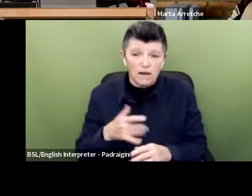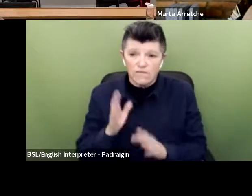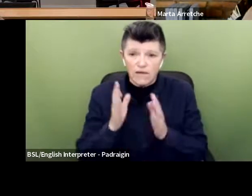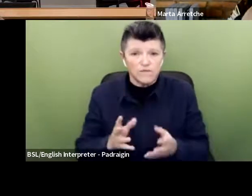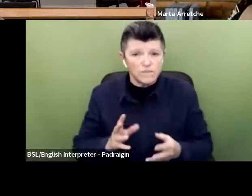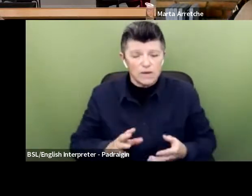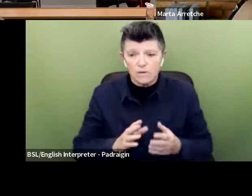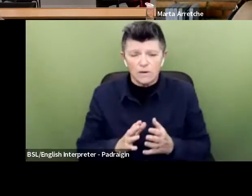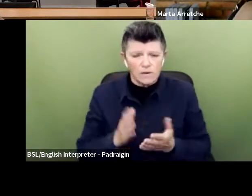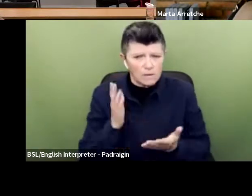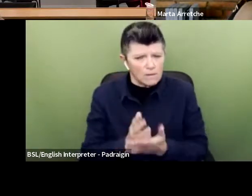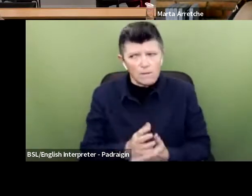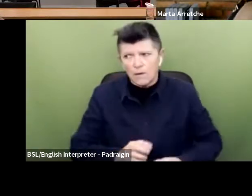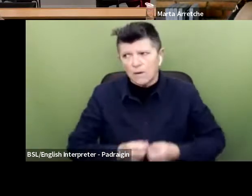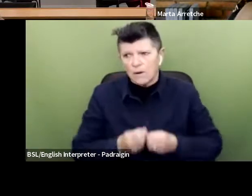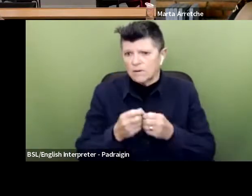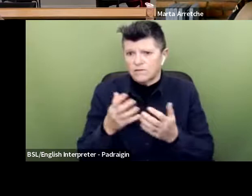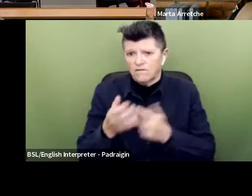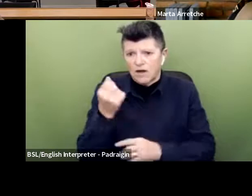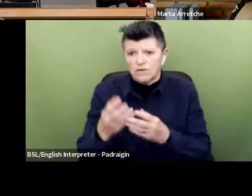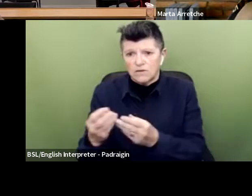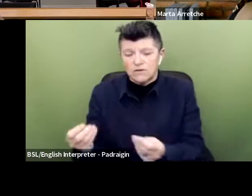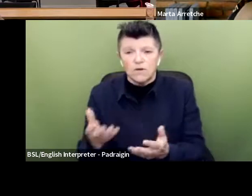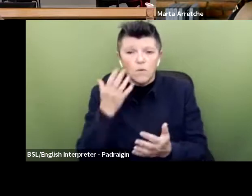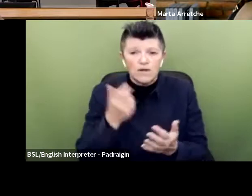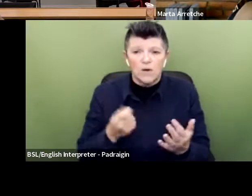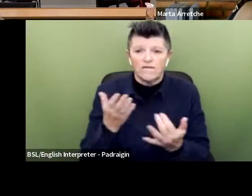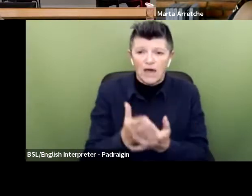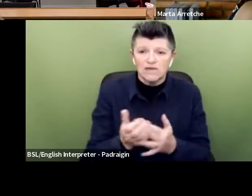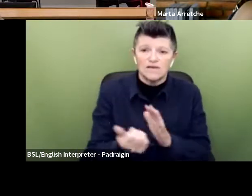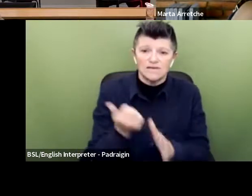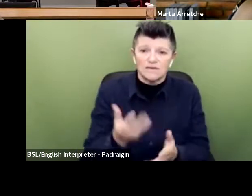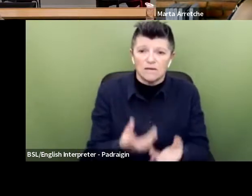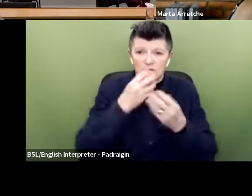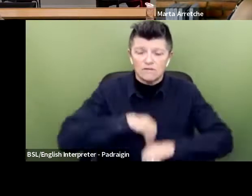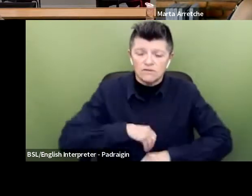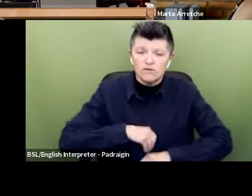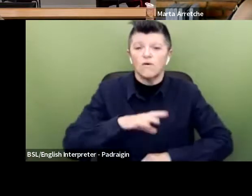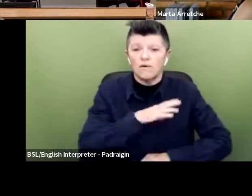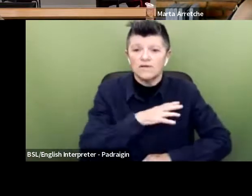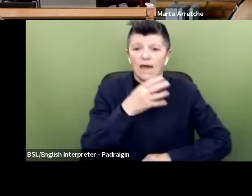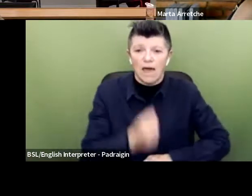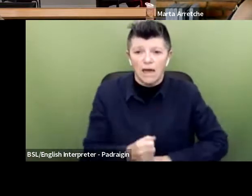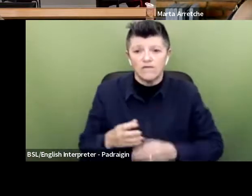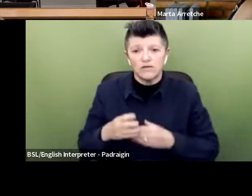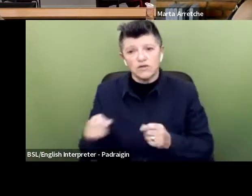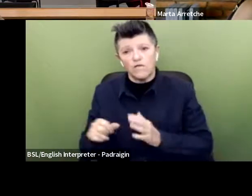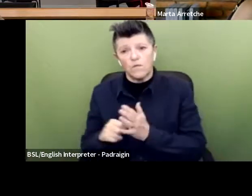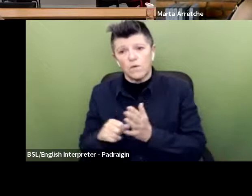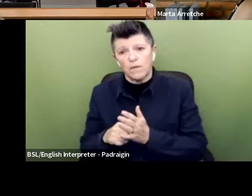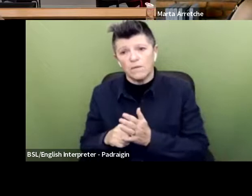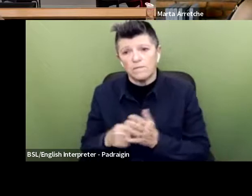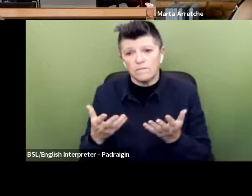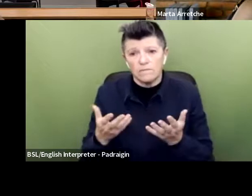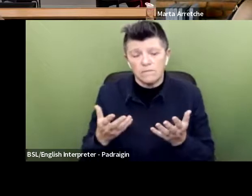to, do services. So once you get access and skills, you already have the ability to solve problems, to scramble and to